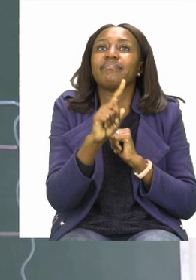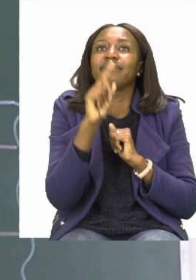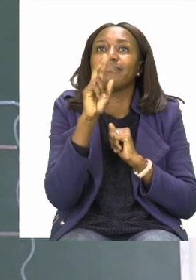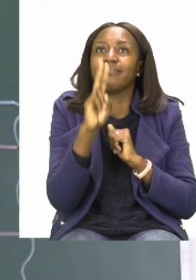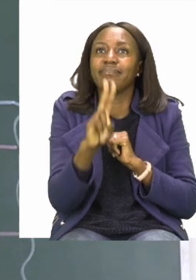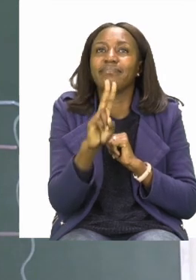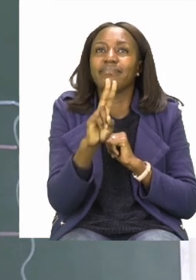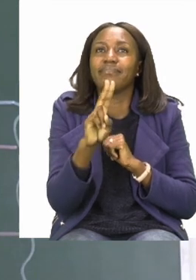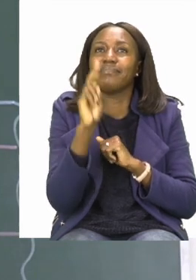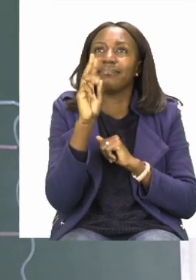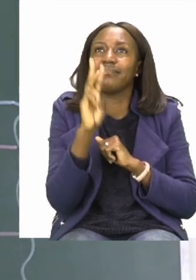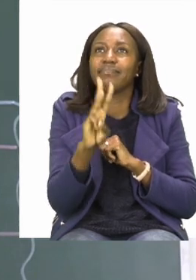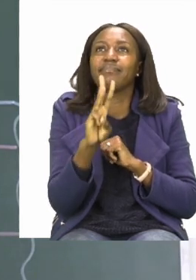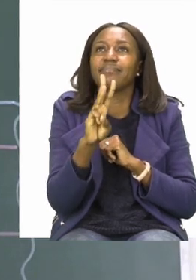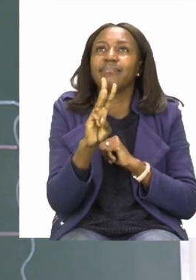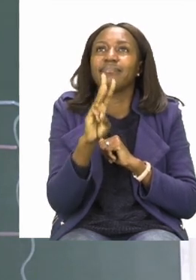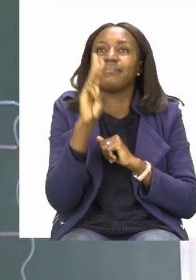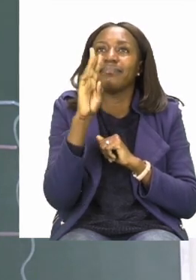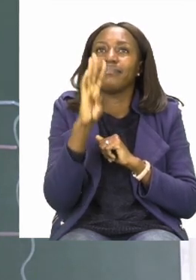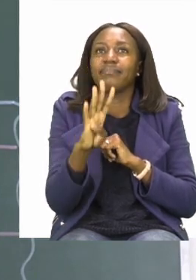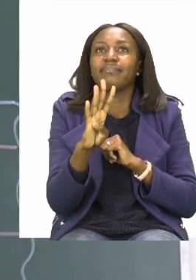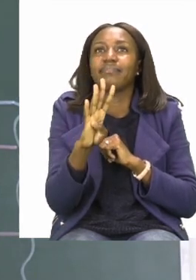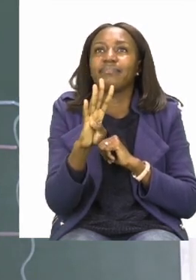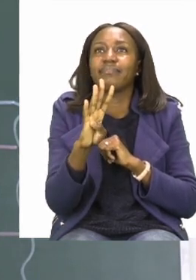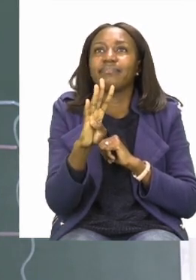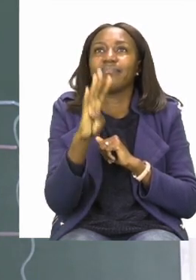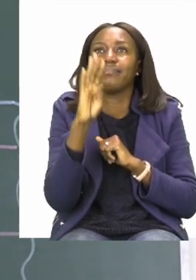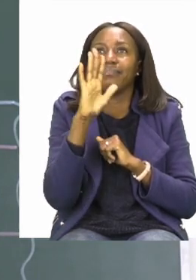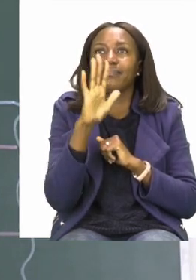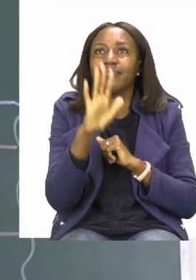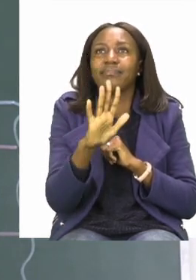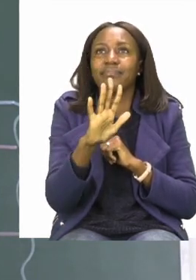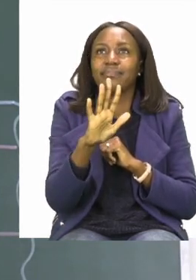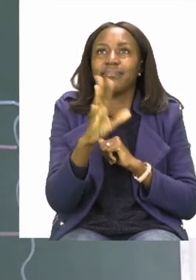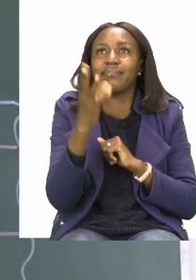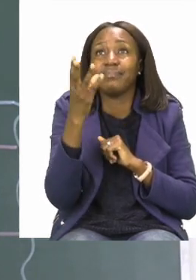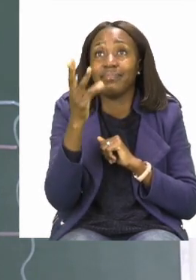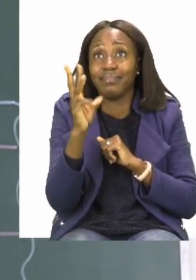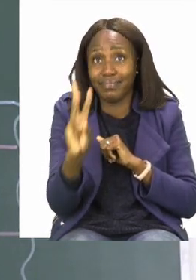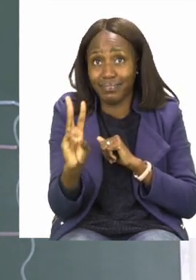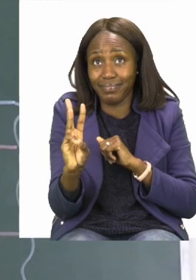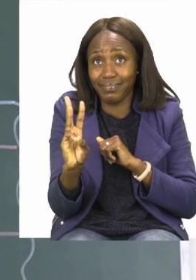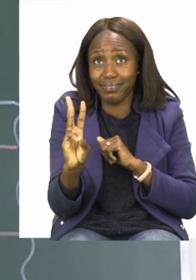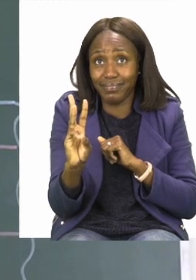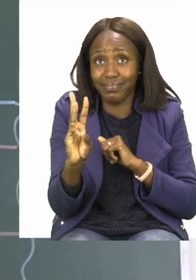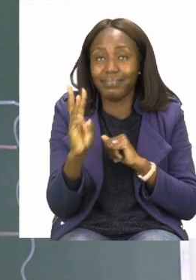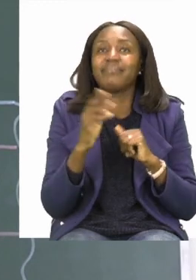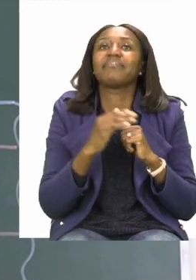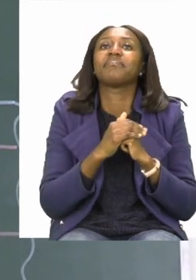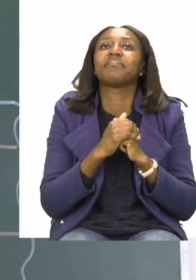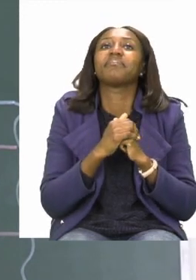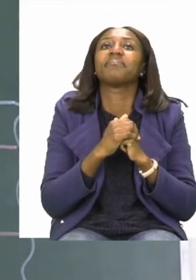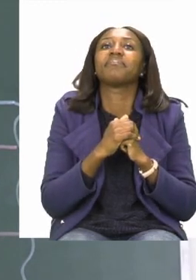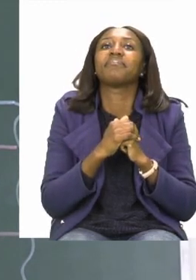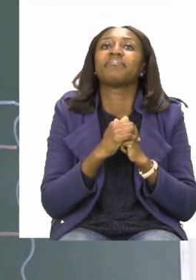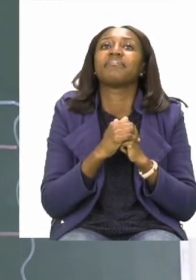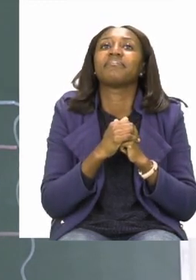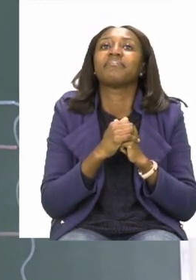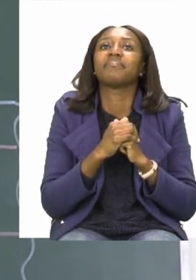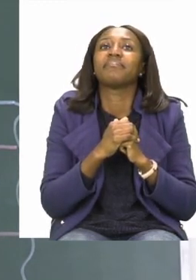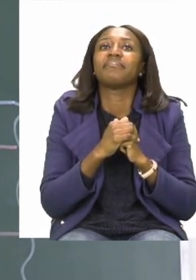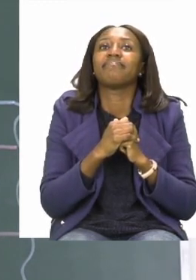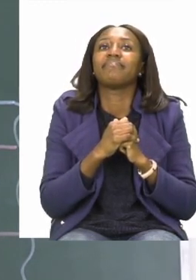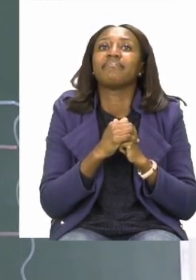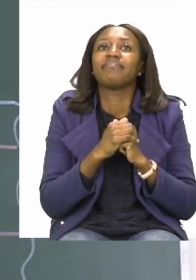1, 2, 3, 4, 5, 6.